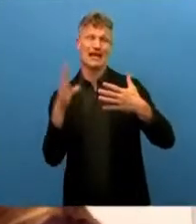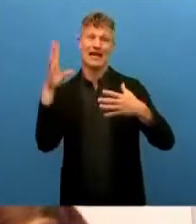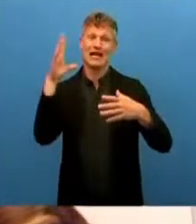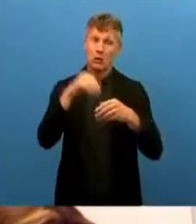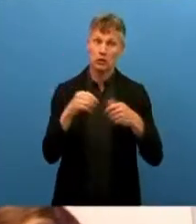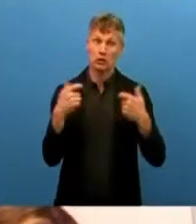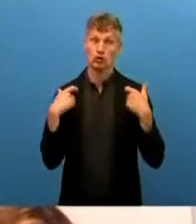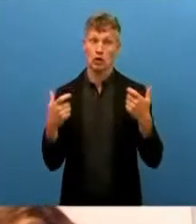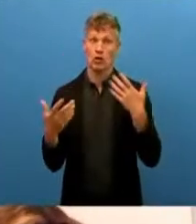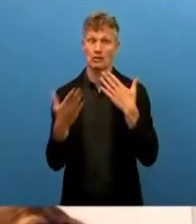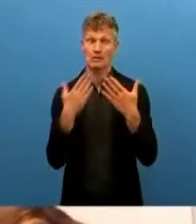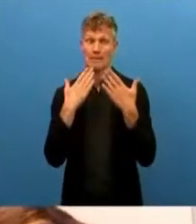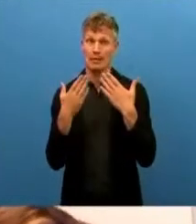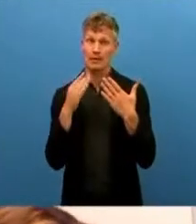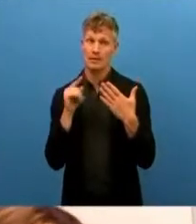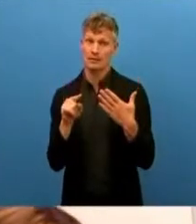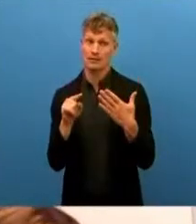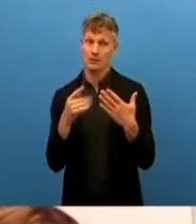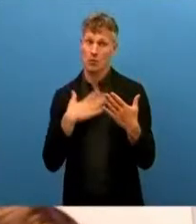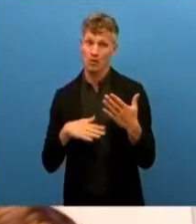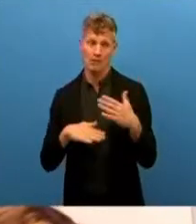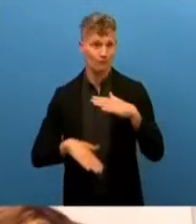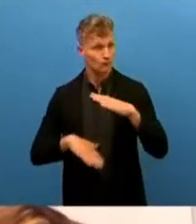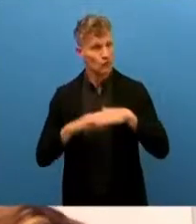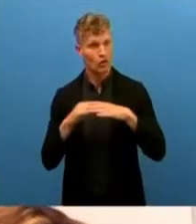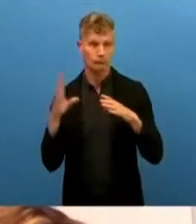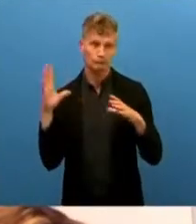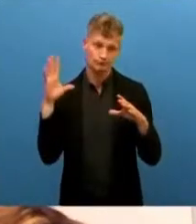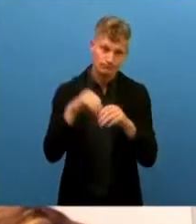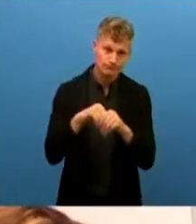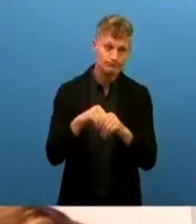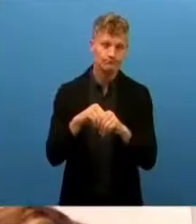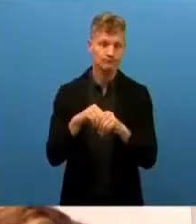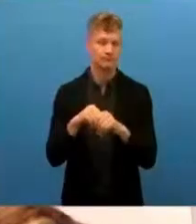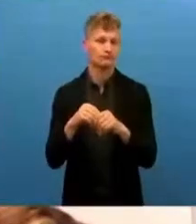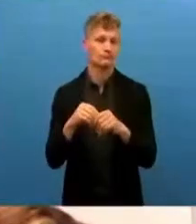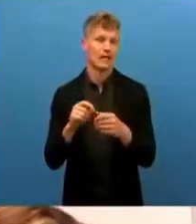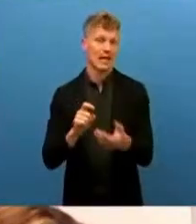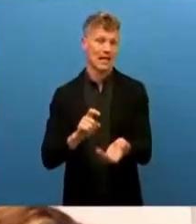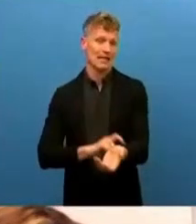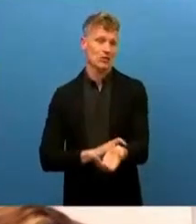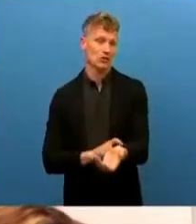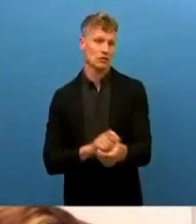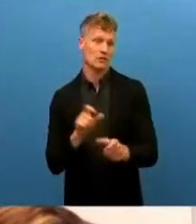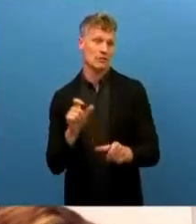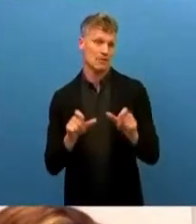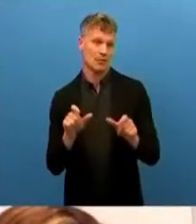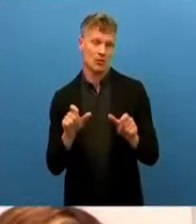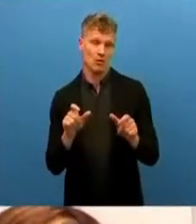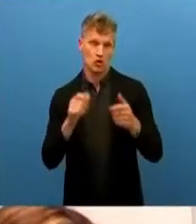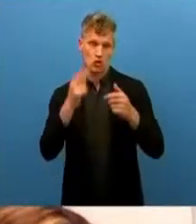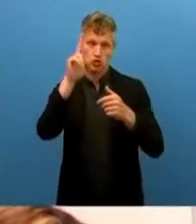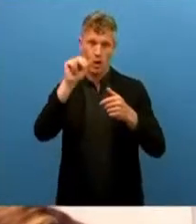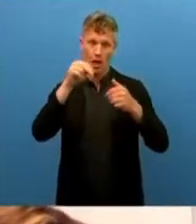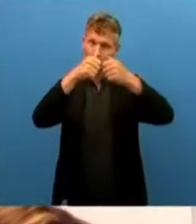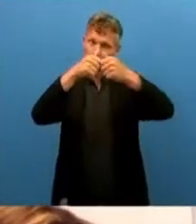ensure the full and effective participation of indigenous peoples across the United Nations